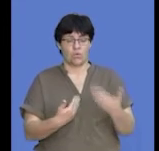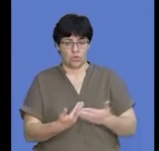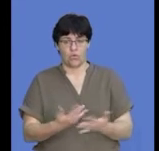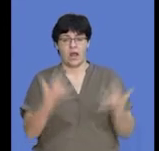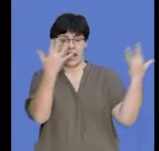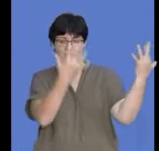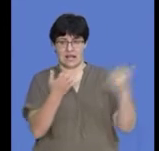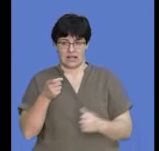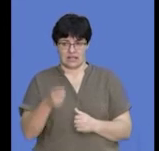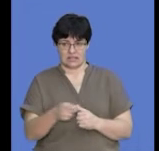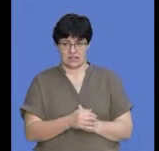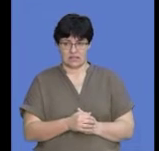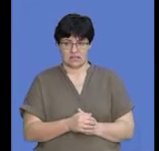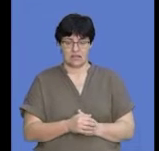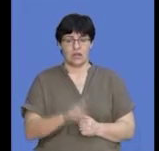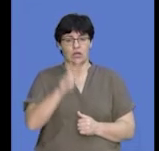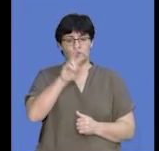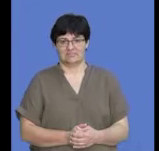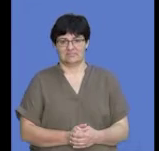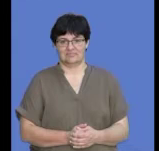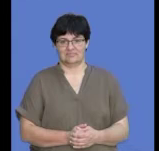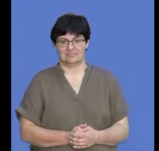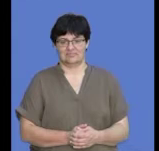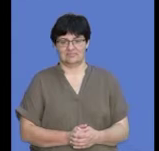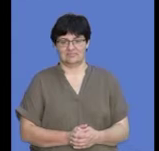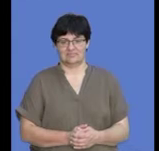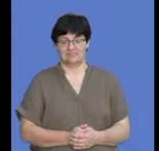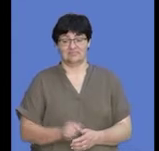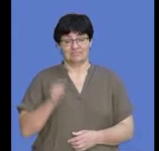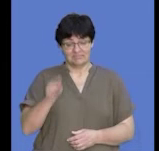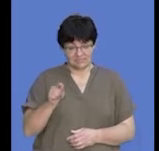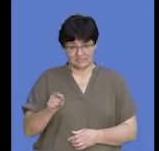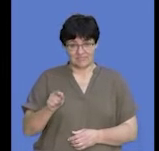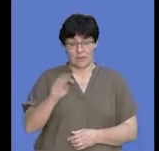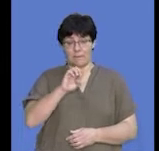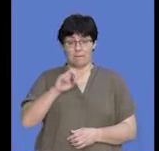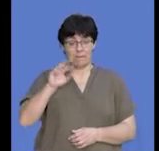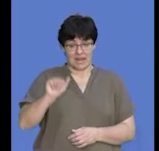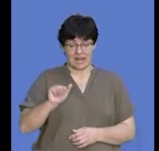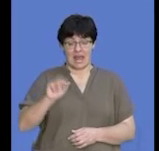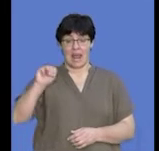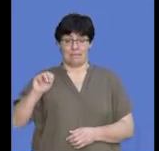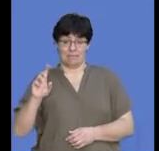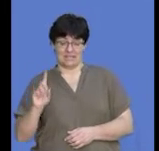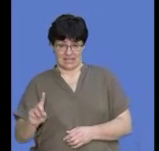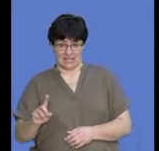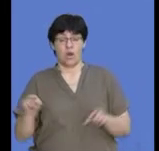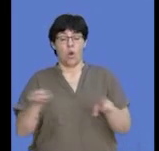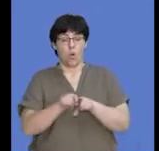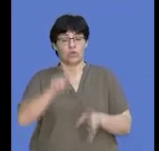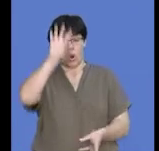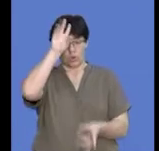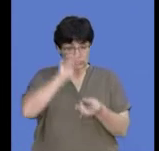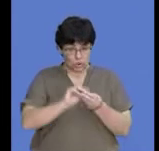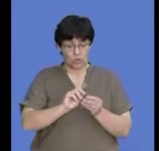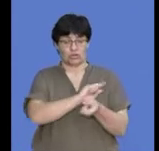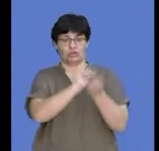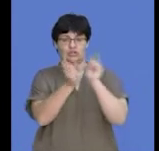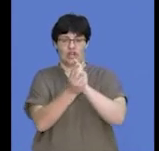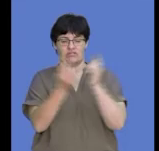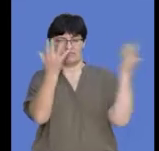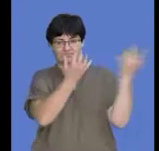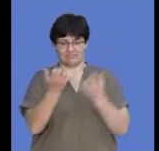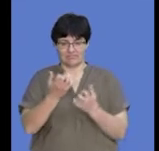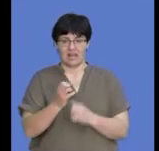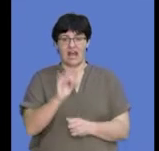the calculation. 206, that's our mean magnetic declination as well as our total change, which we have calculated to